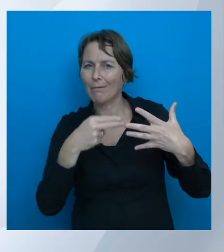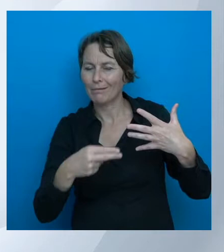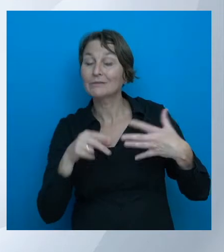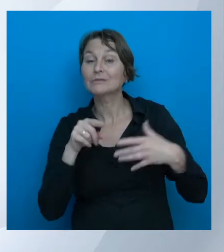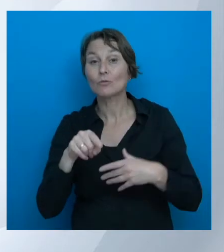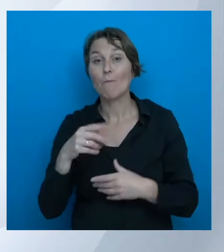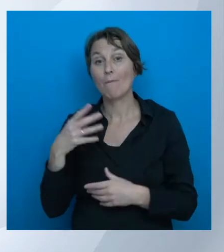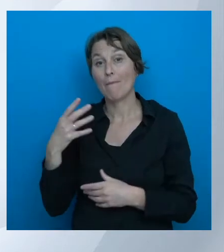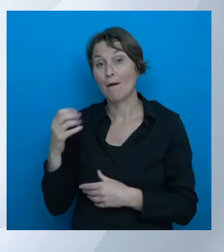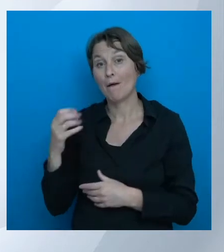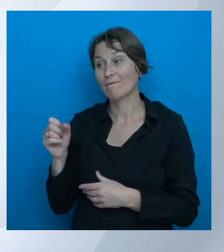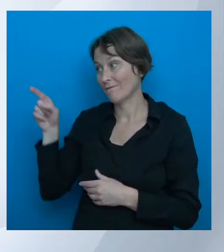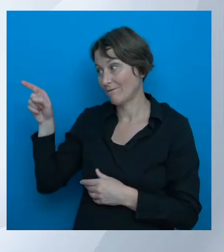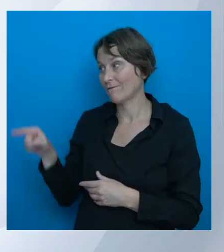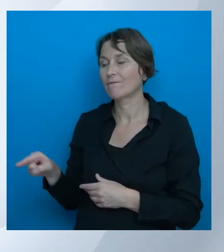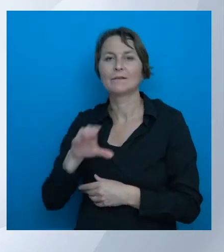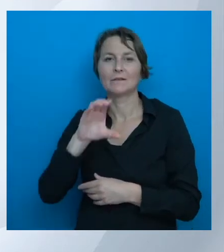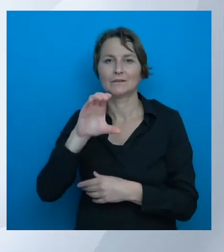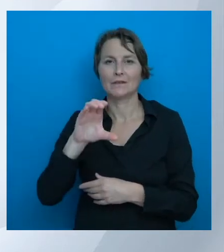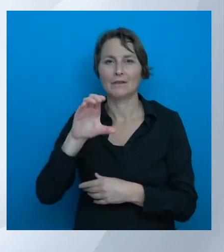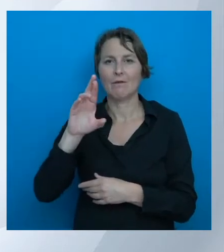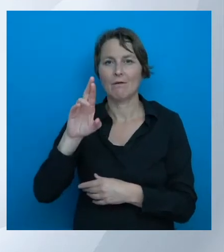and that gives us